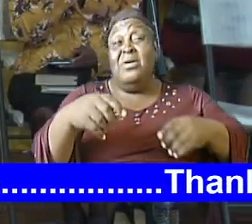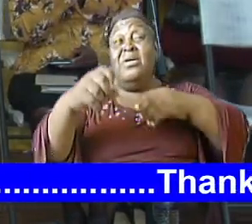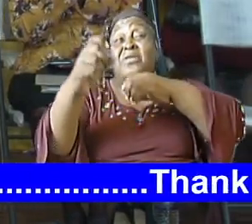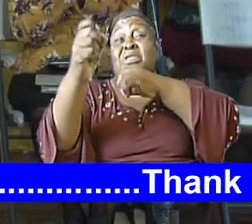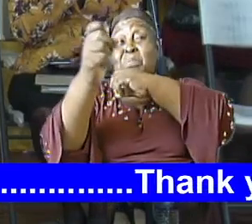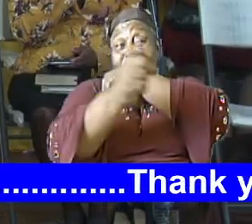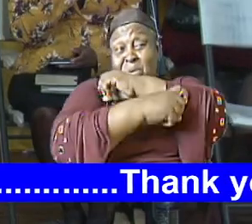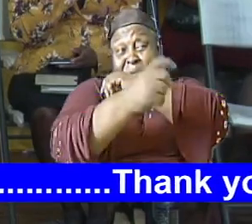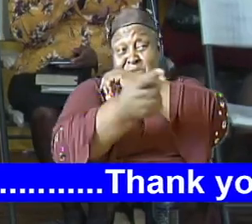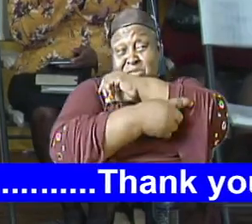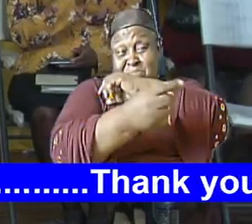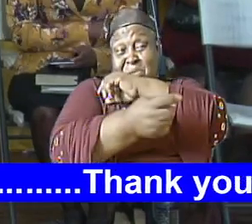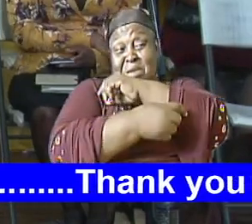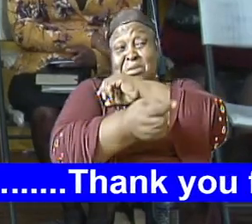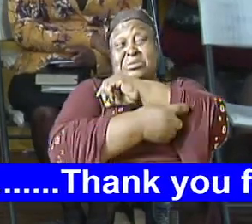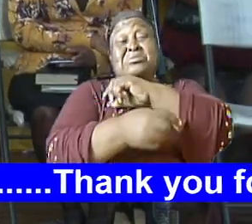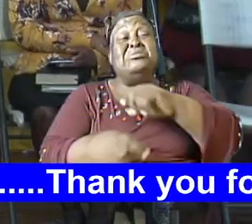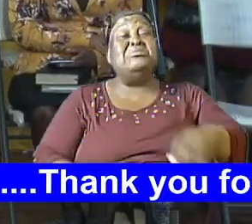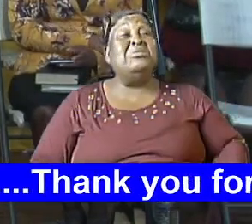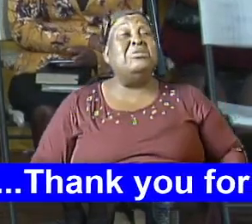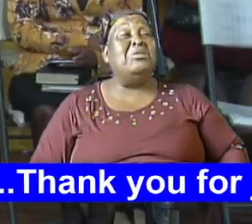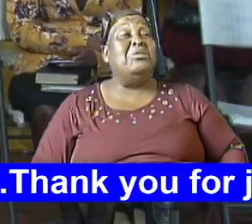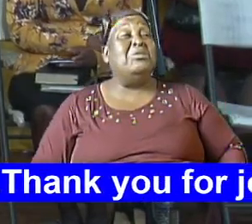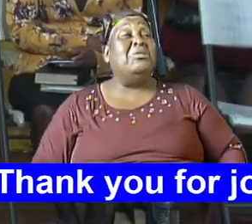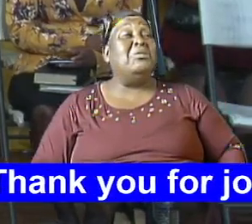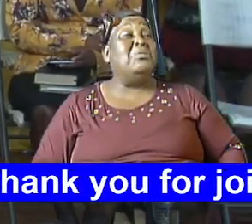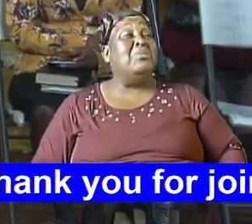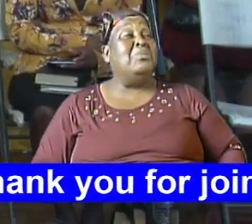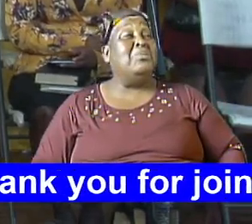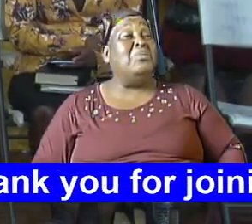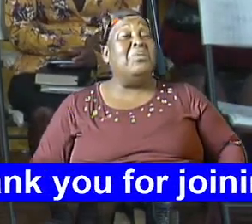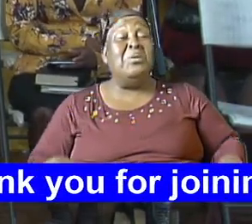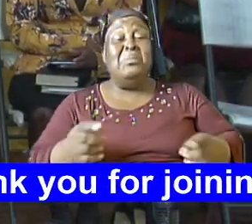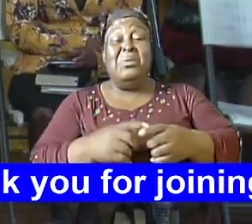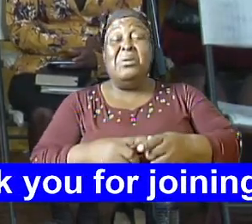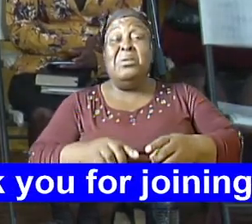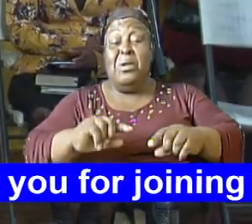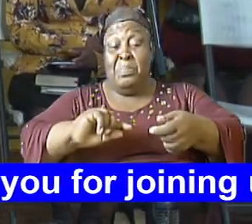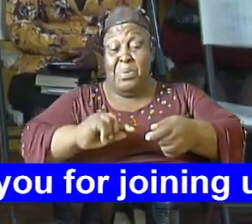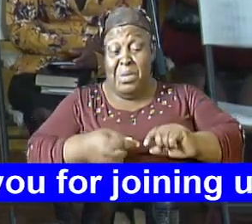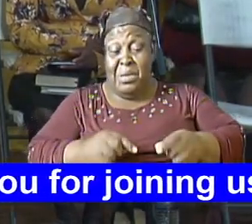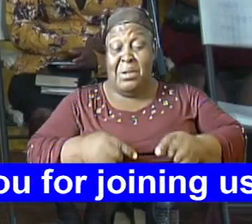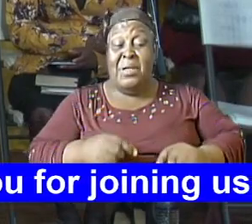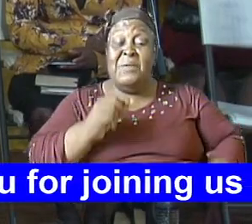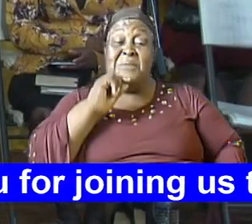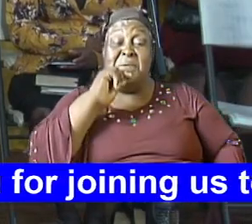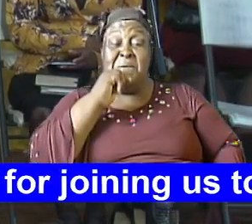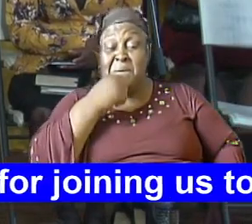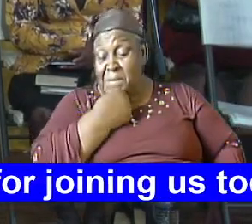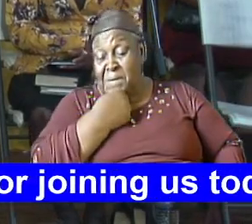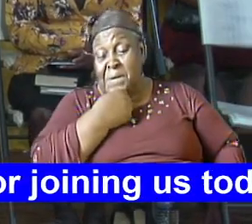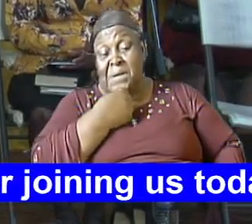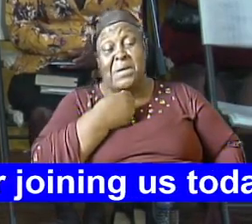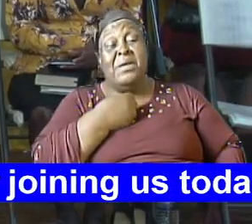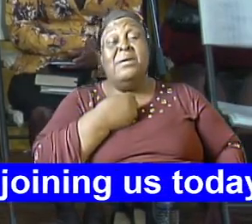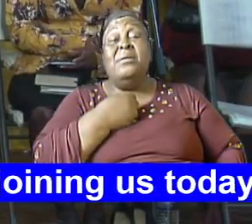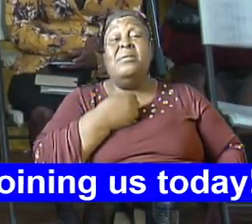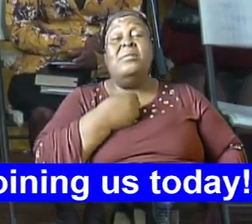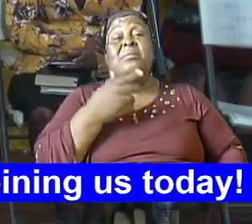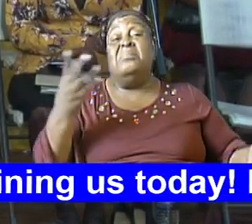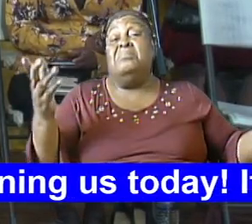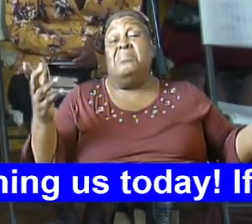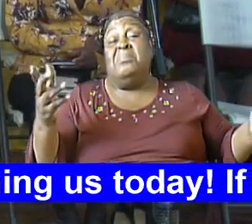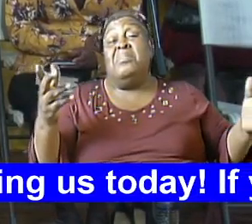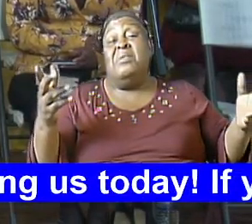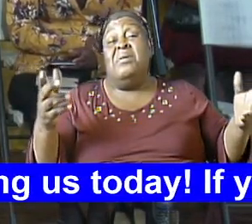you know. When you buck him and you reach in your pain and your sorrow, and you say, oh, you never tell me. Him say, if I